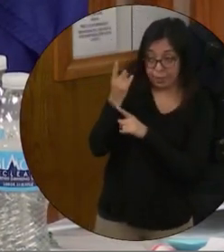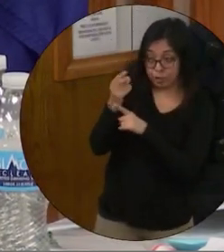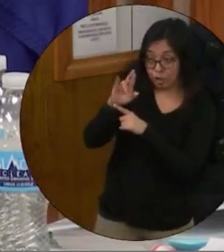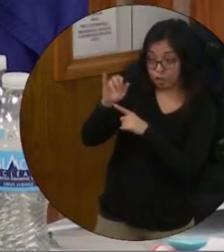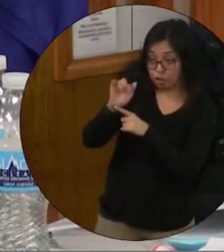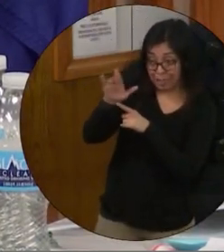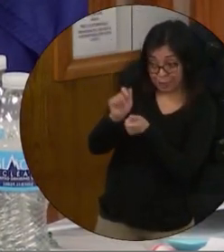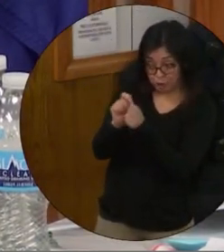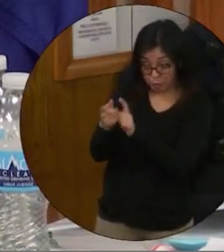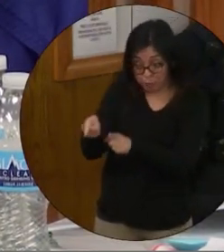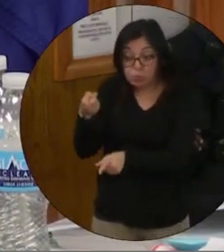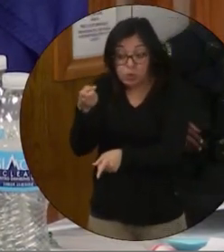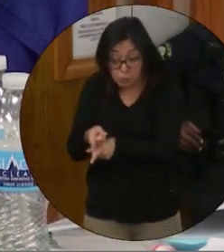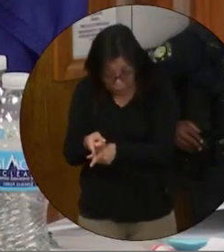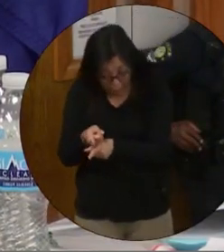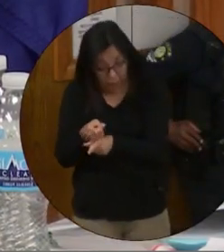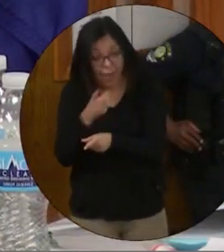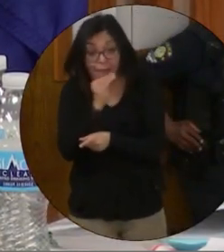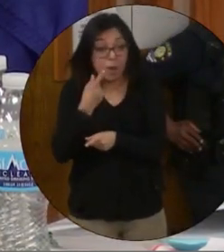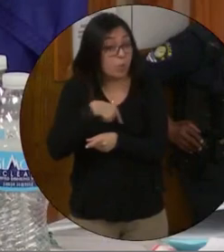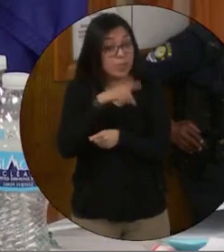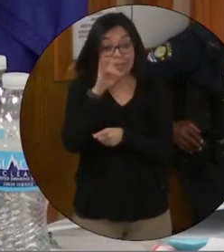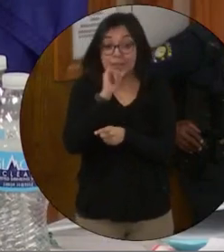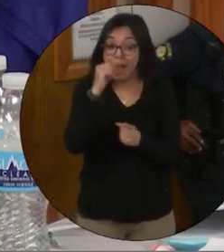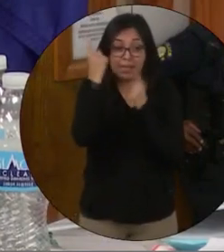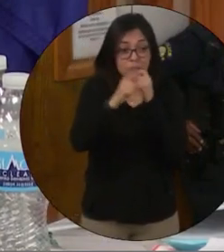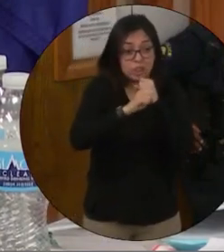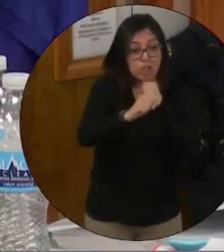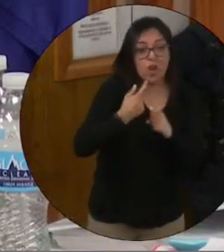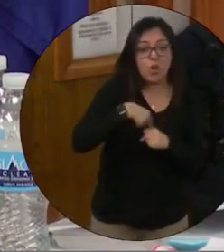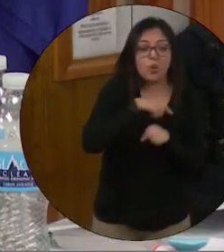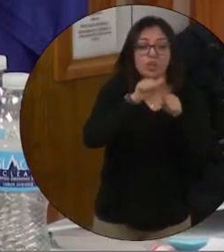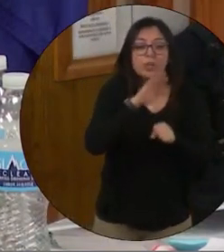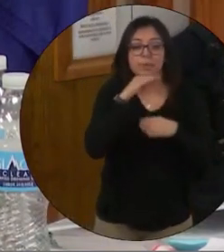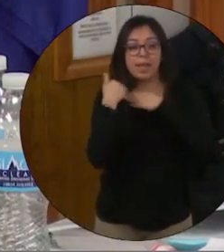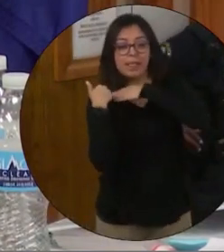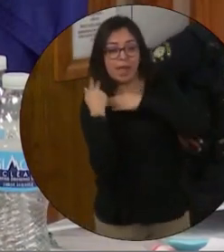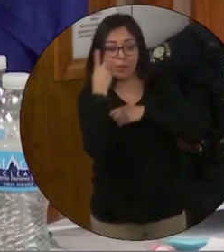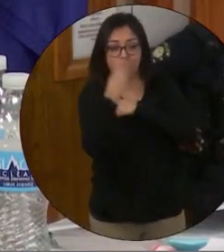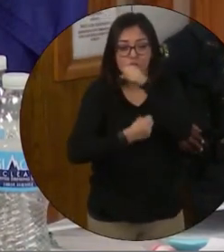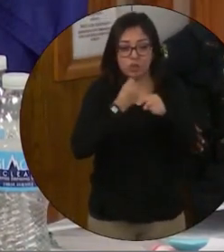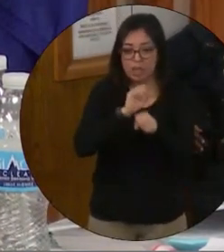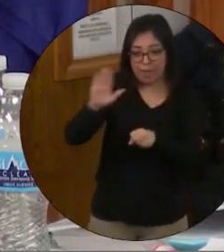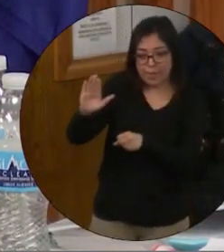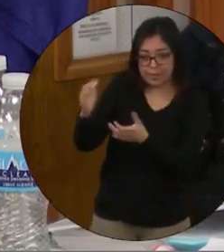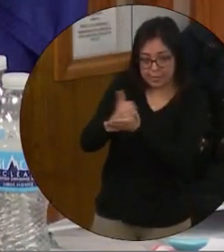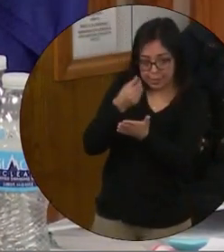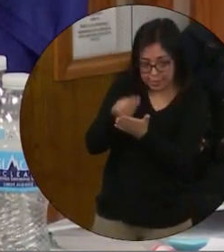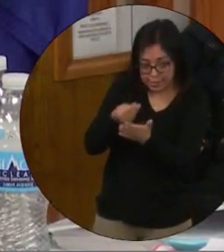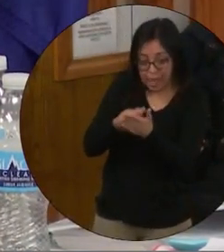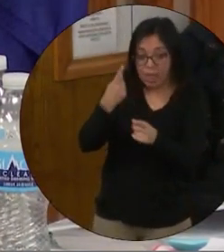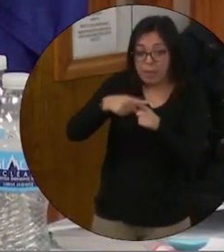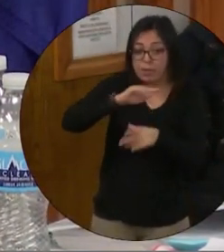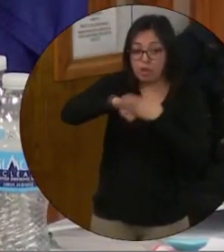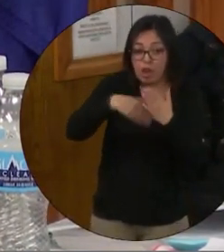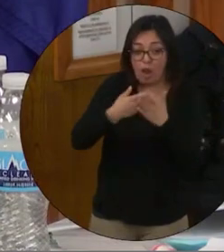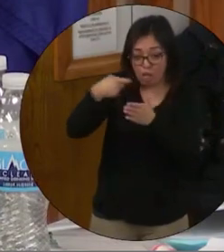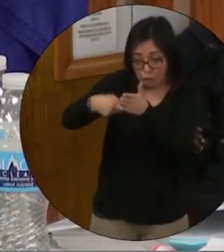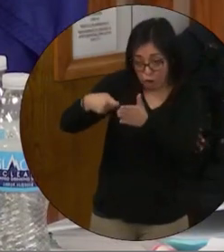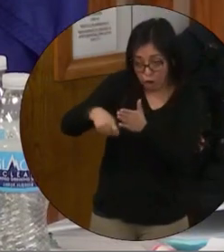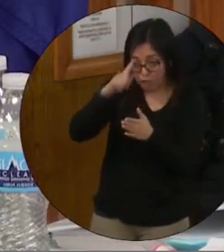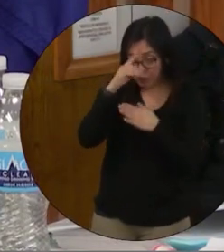interpretation was correct, and we didn't consider an extension, we could be liable for 2 years of his salary, plus all litigation costs, possibly causing